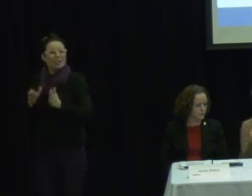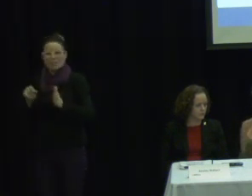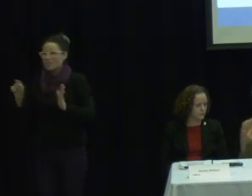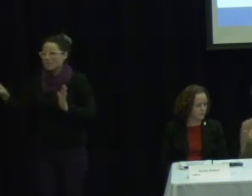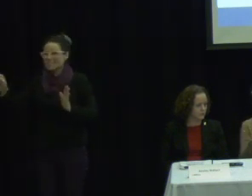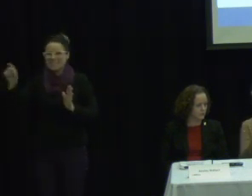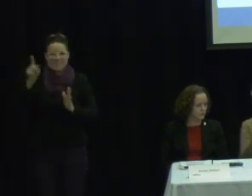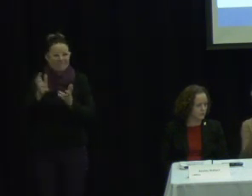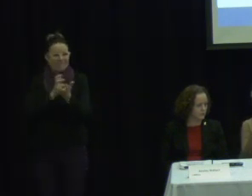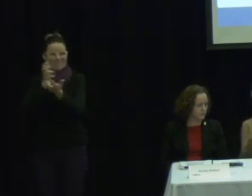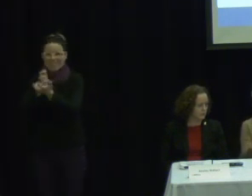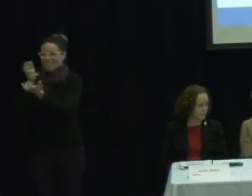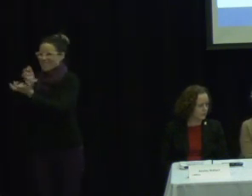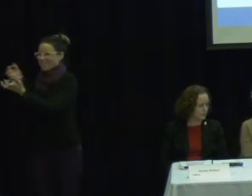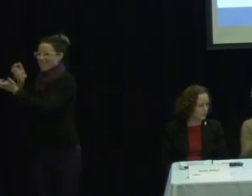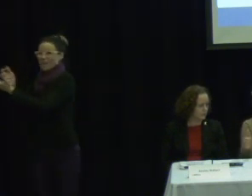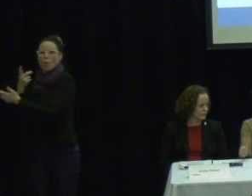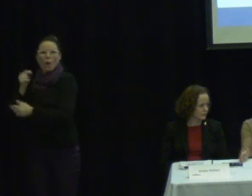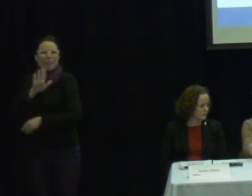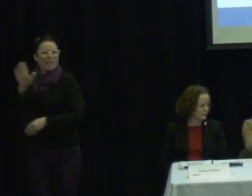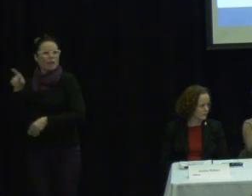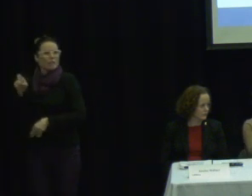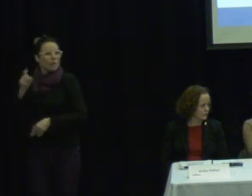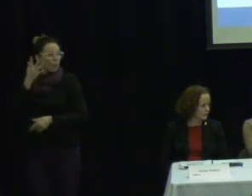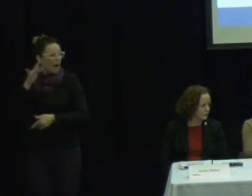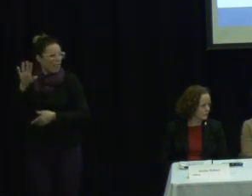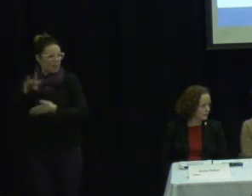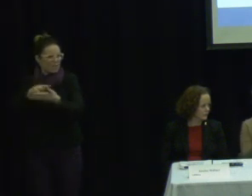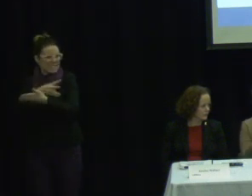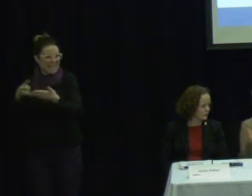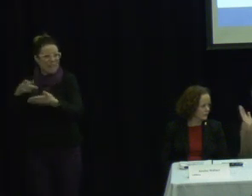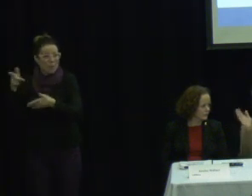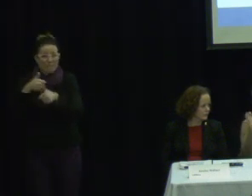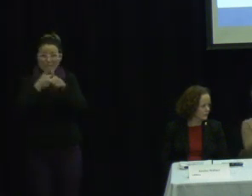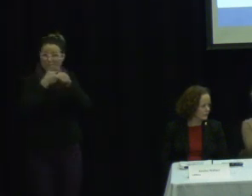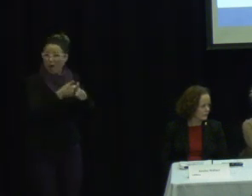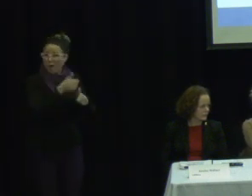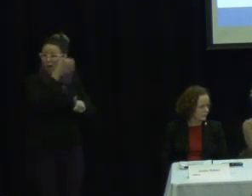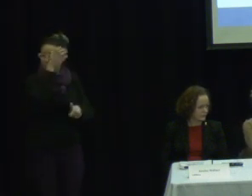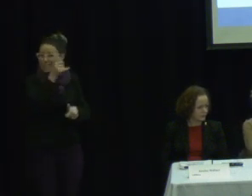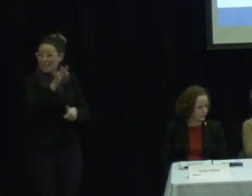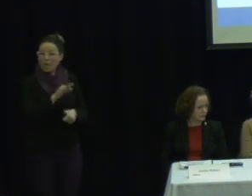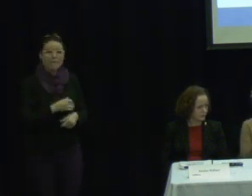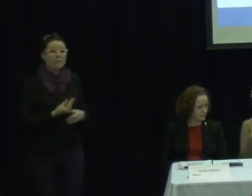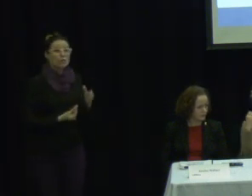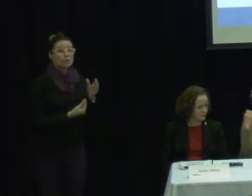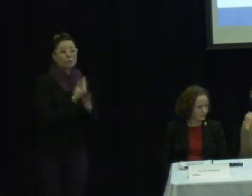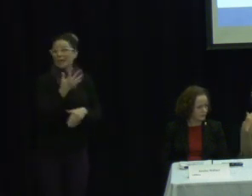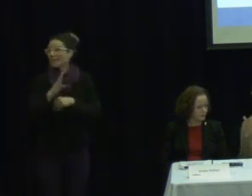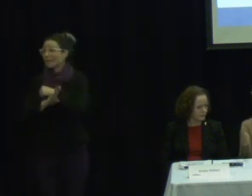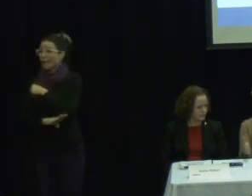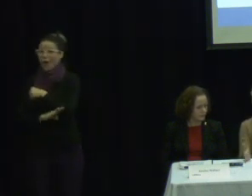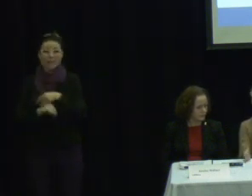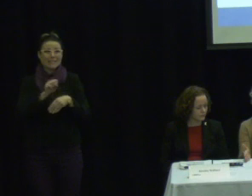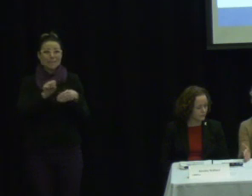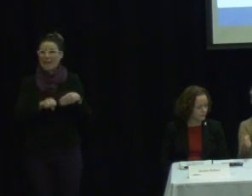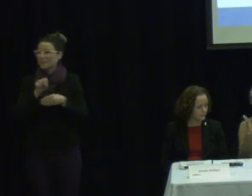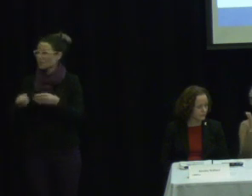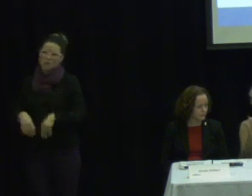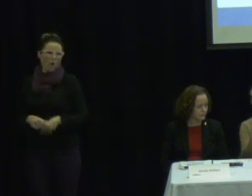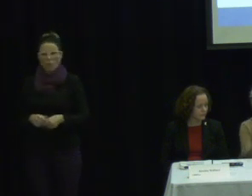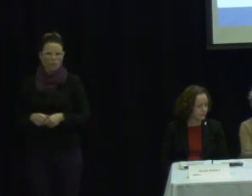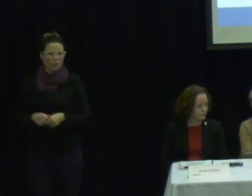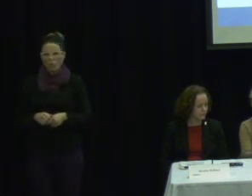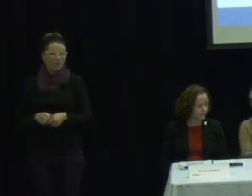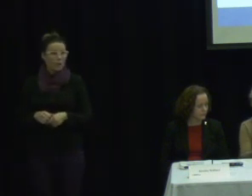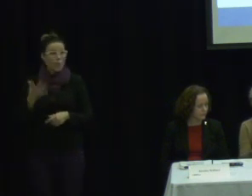semester. Adults who are working don't want spring and fall. They want 6 starts a year. When they decide they want to start a degree, they want to